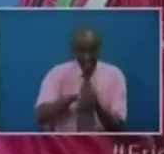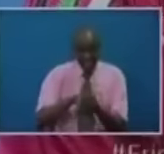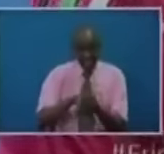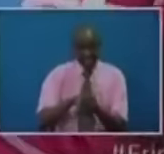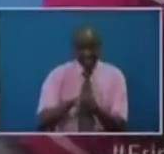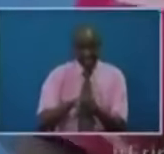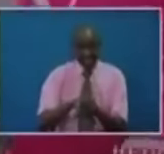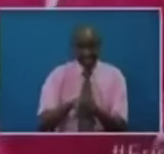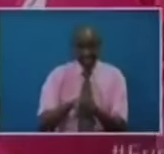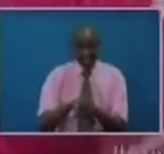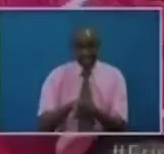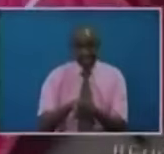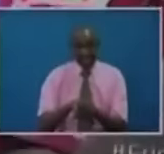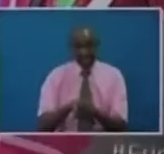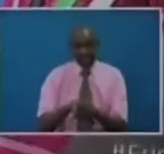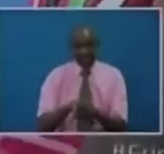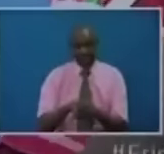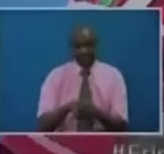jeopardy.